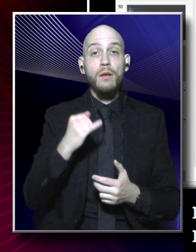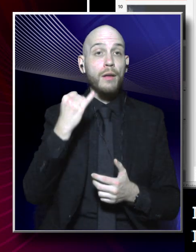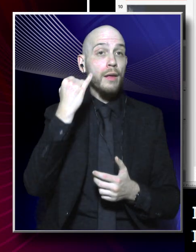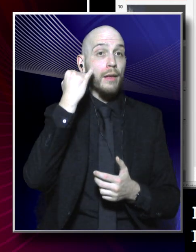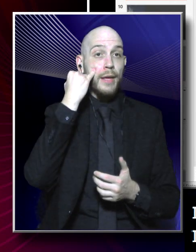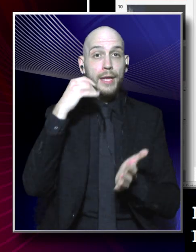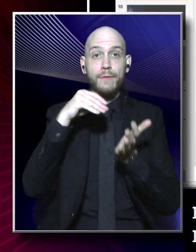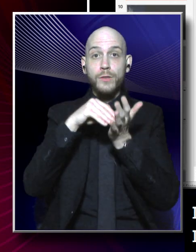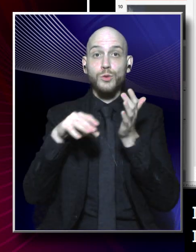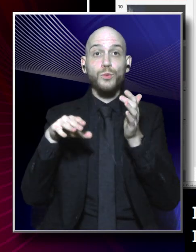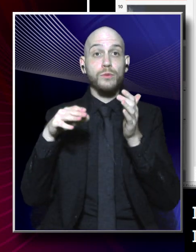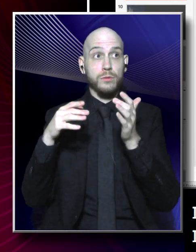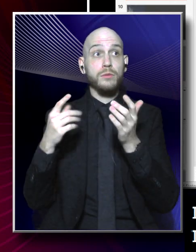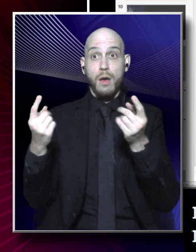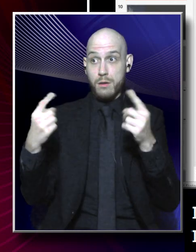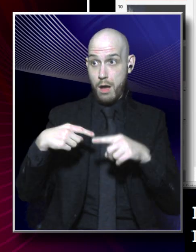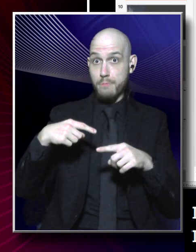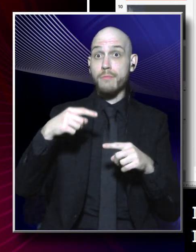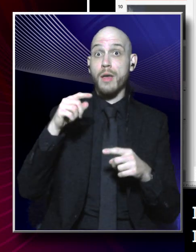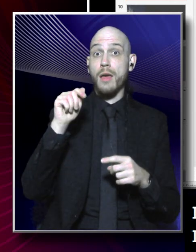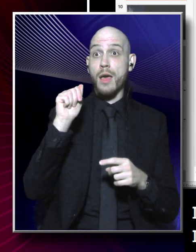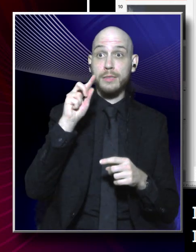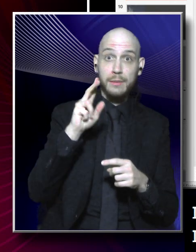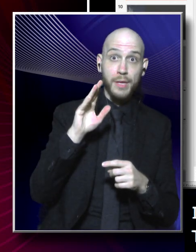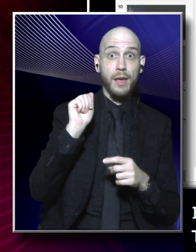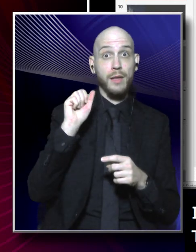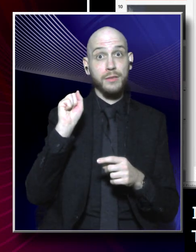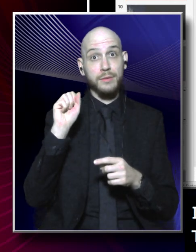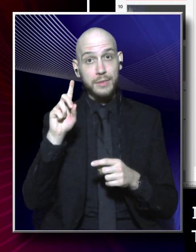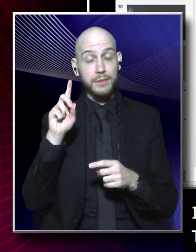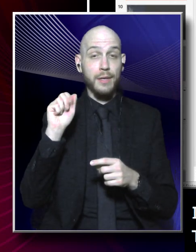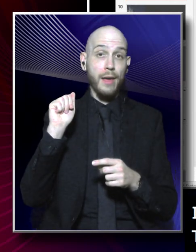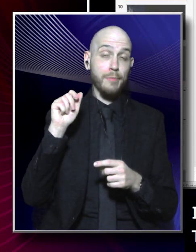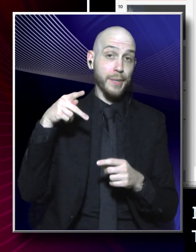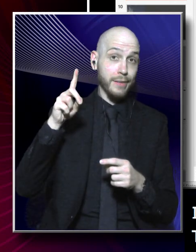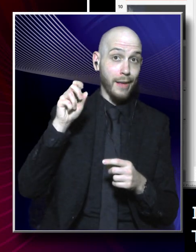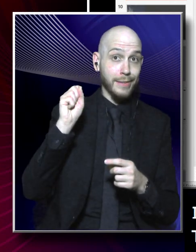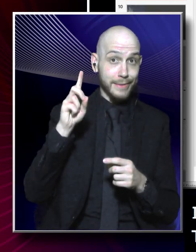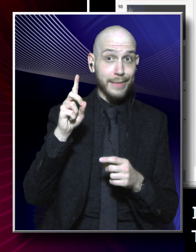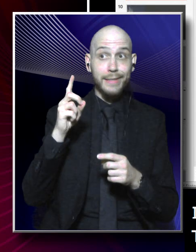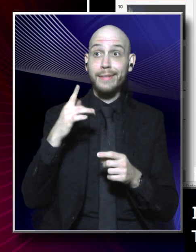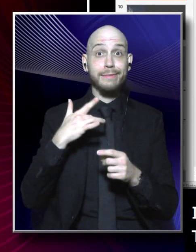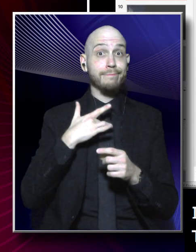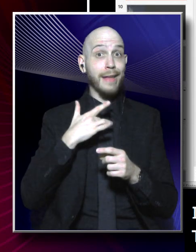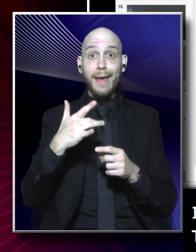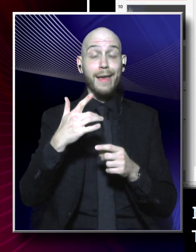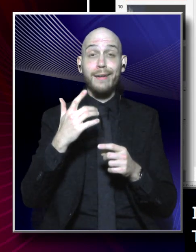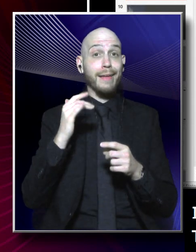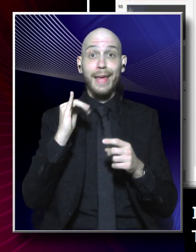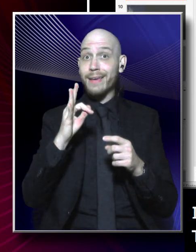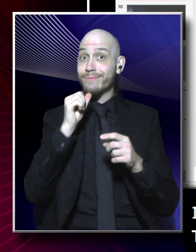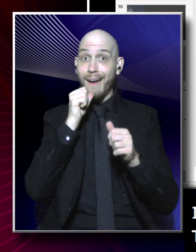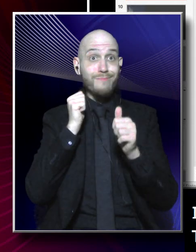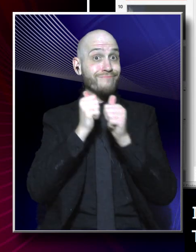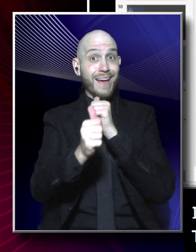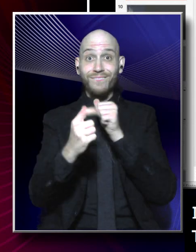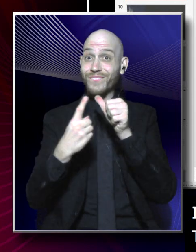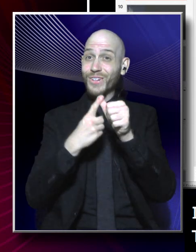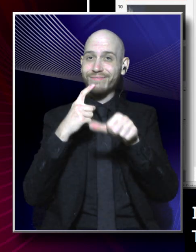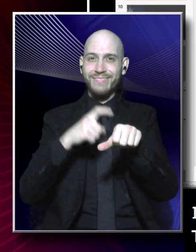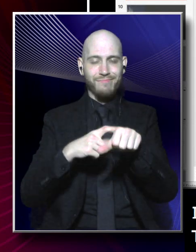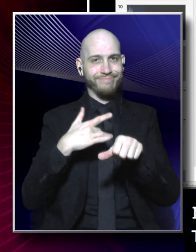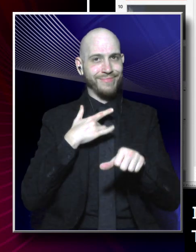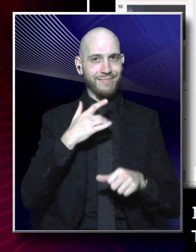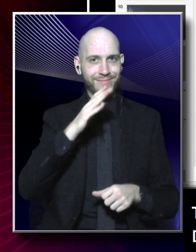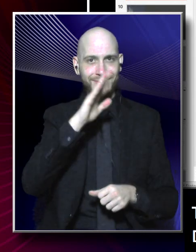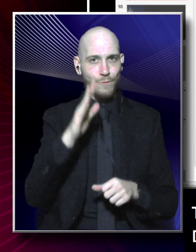not ratcheting them up to that next threshold to pass it. So as a district,